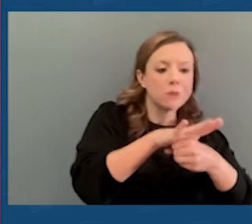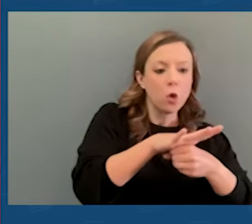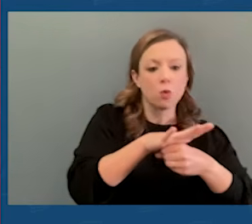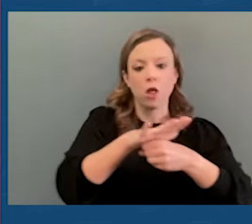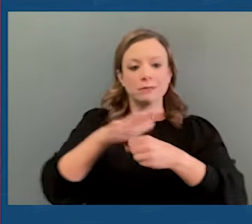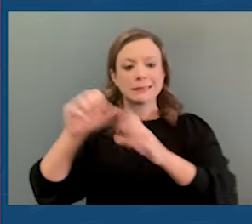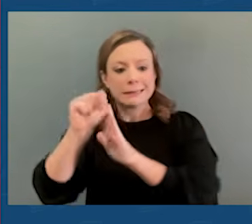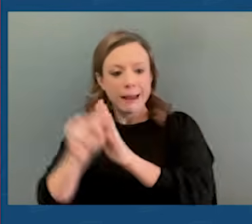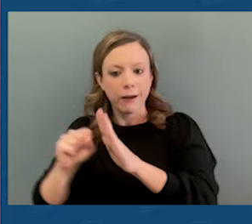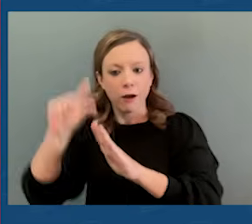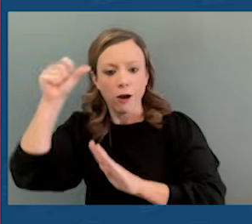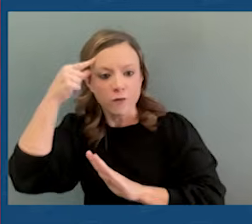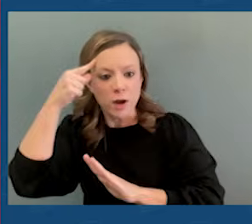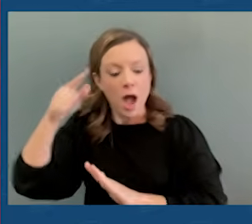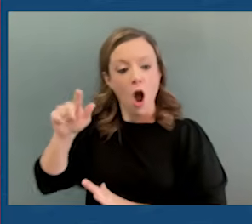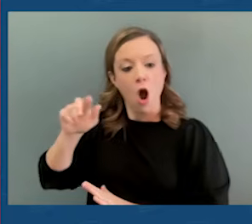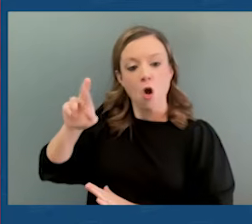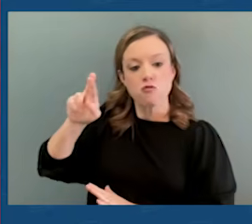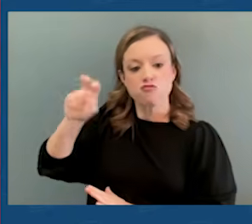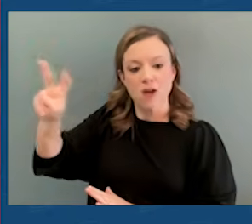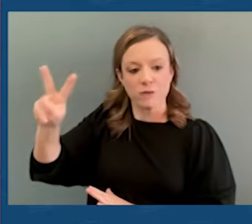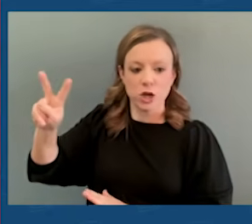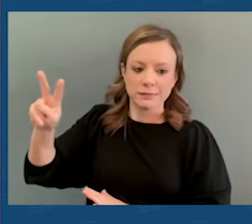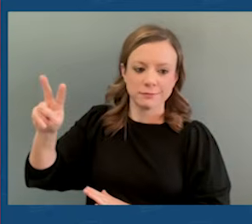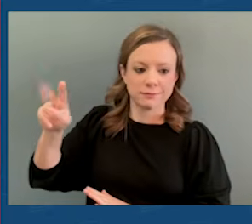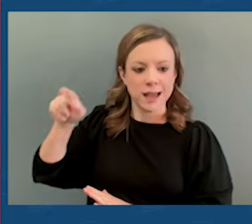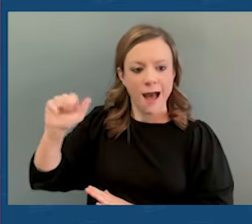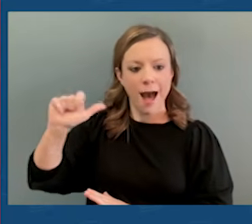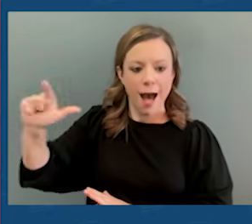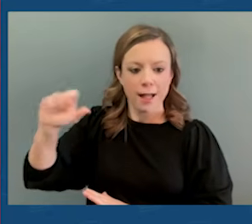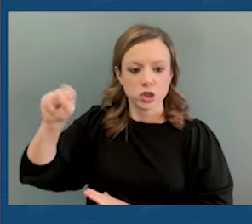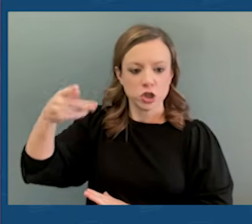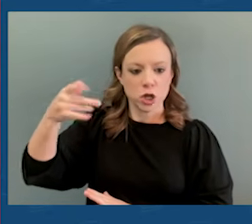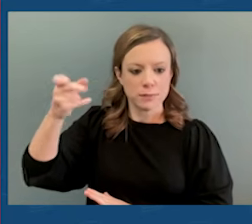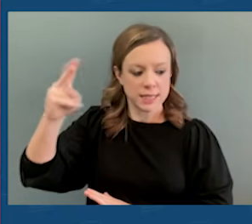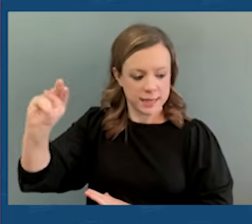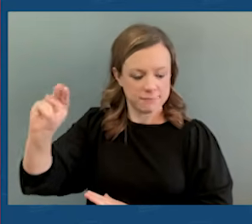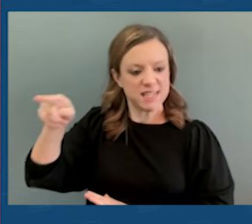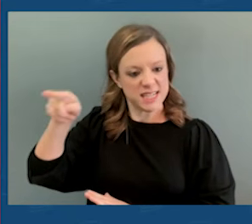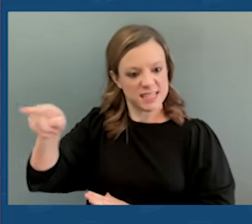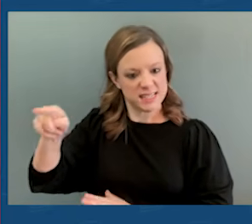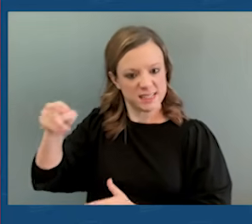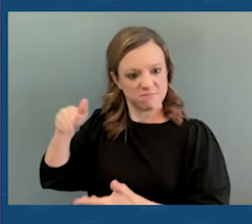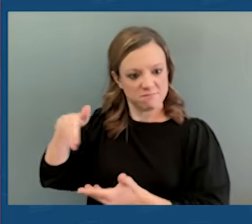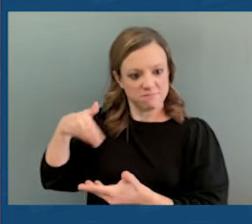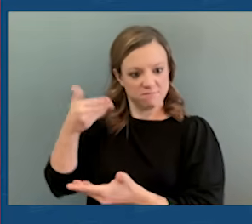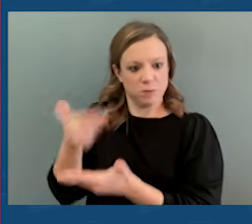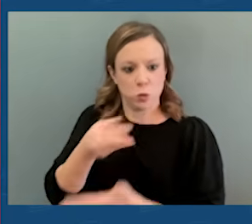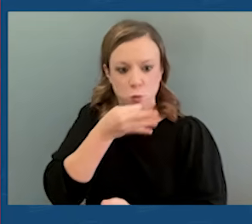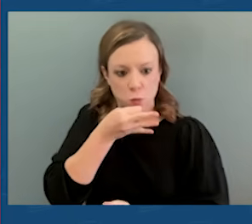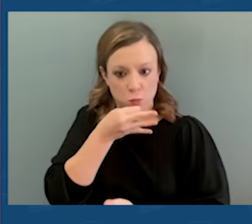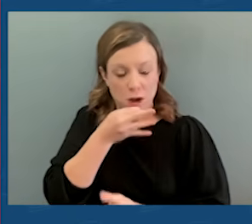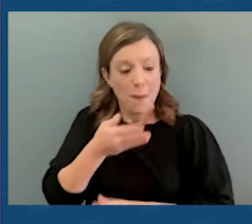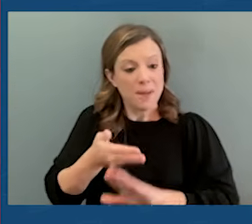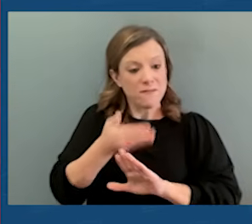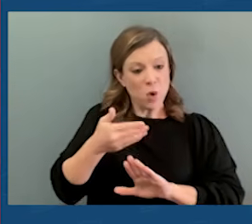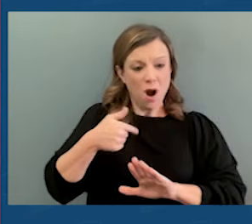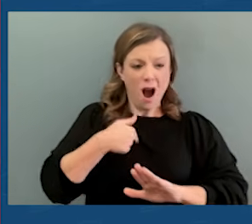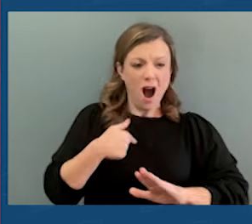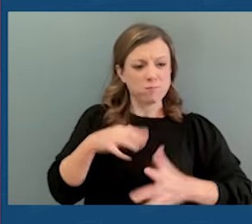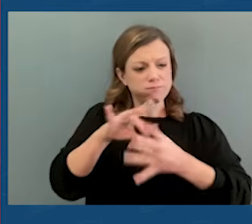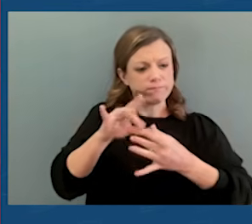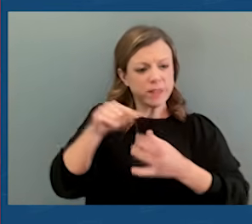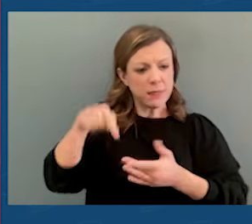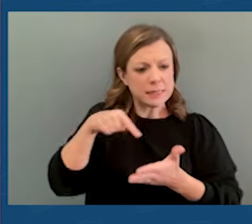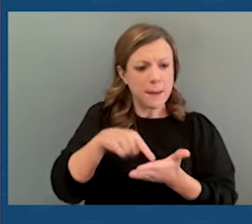Reverend Al Sharpton is on his way. Before I speak about this bill, though, I want to share with you about how we got here.